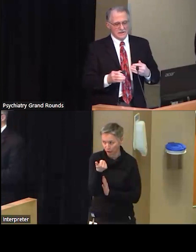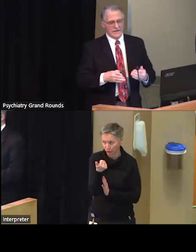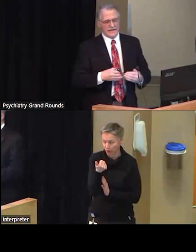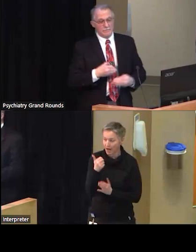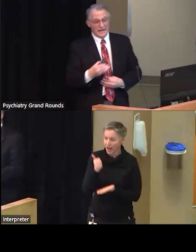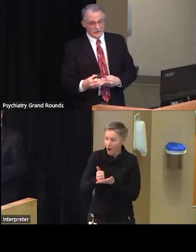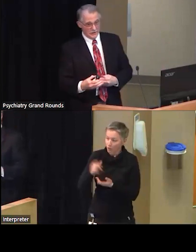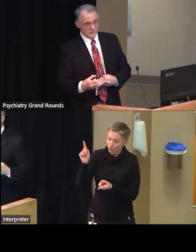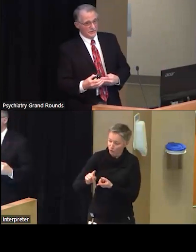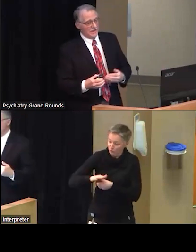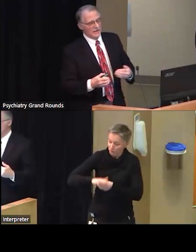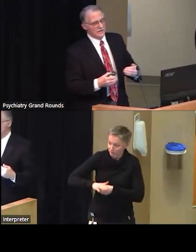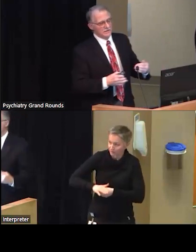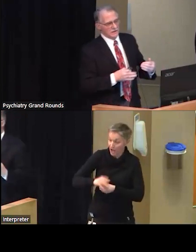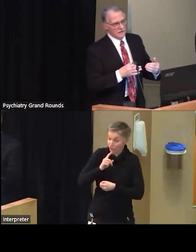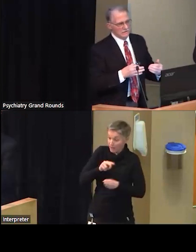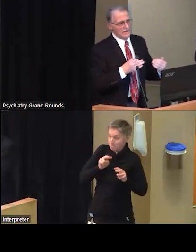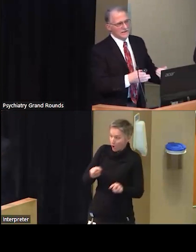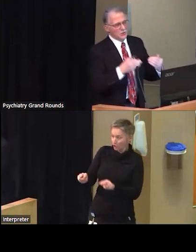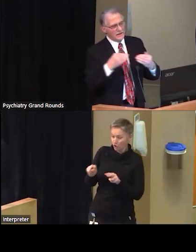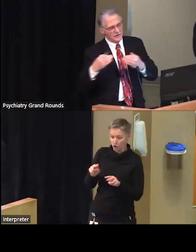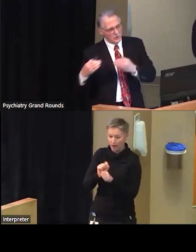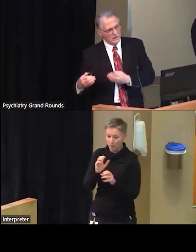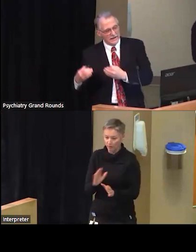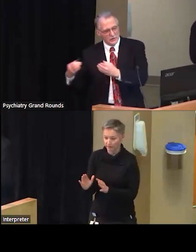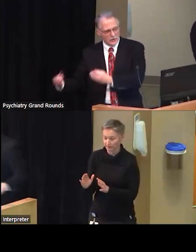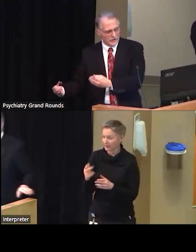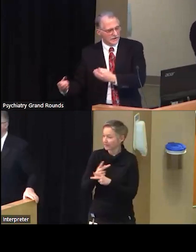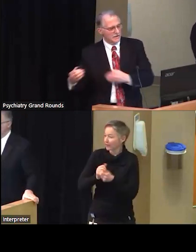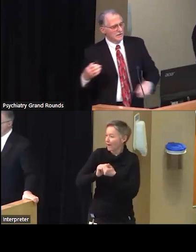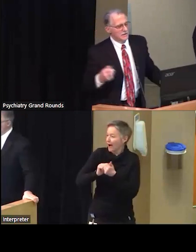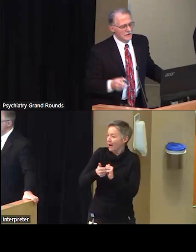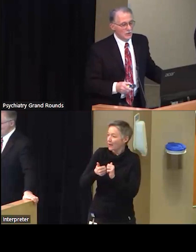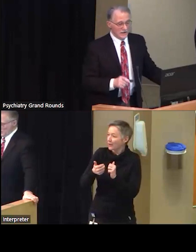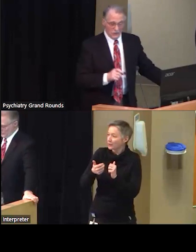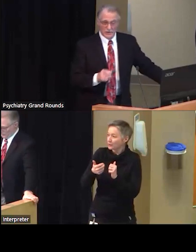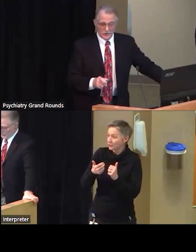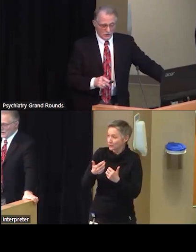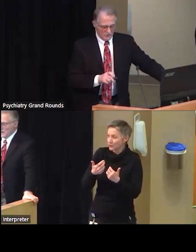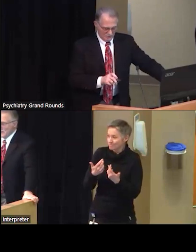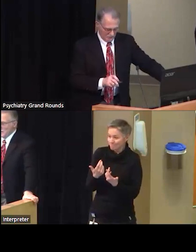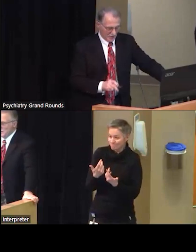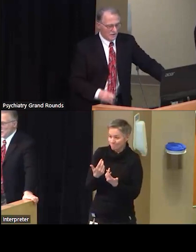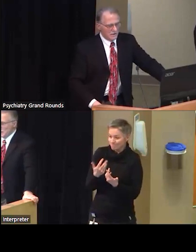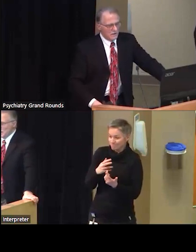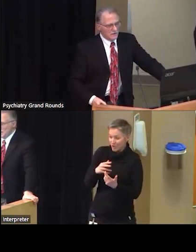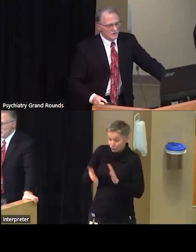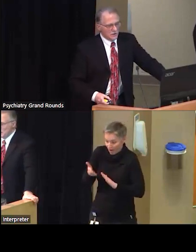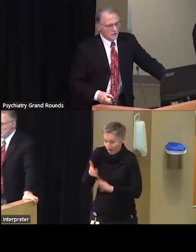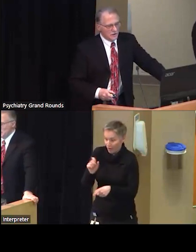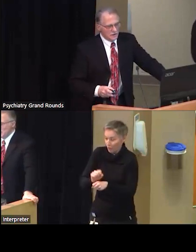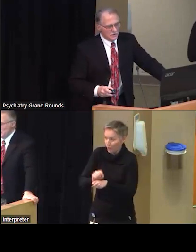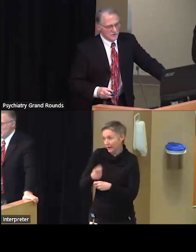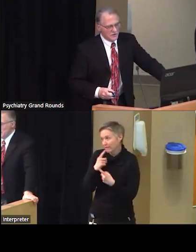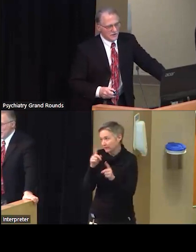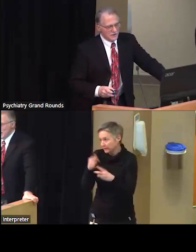off and monitor and find a way to apply the work in a way that we can do?